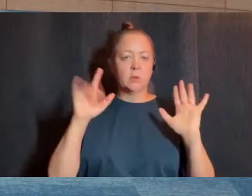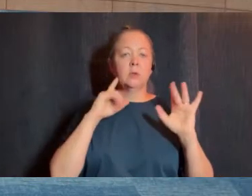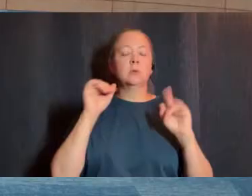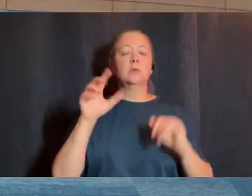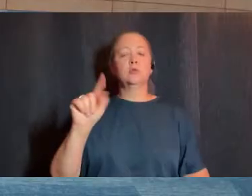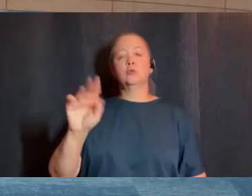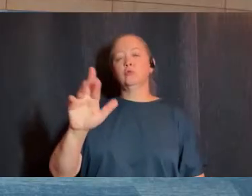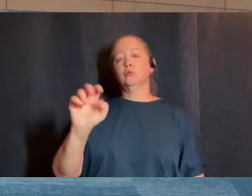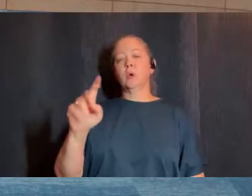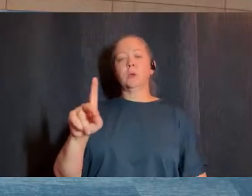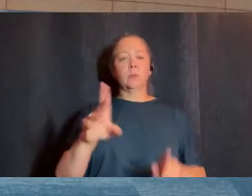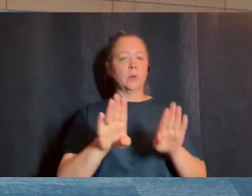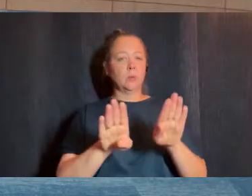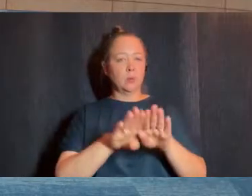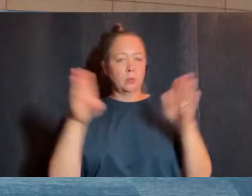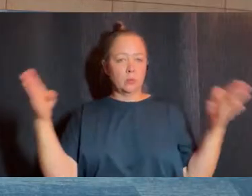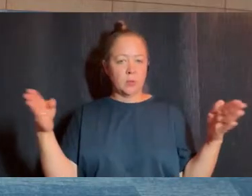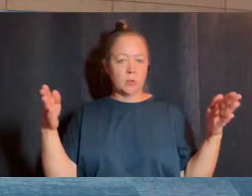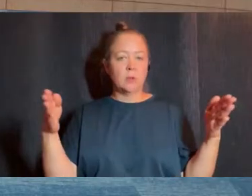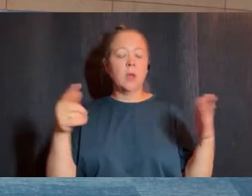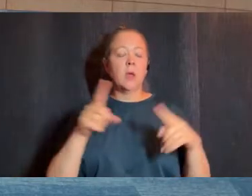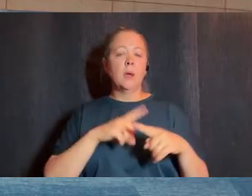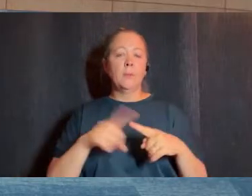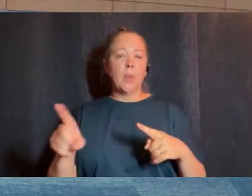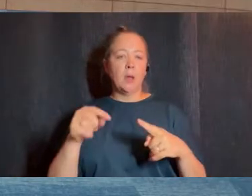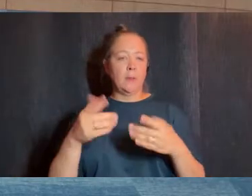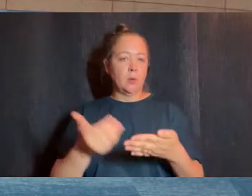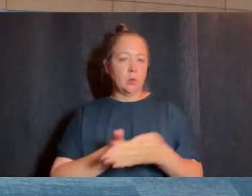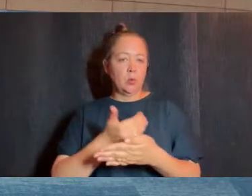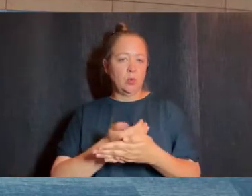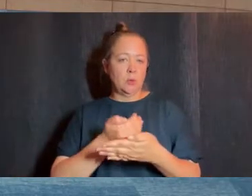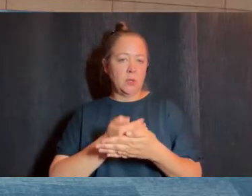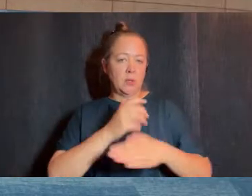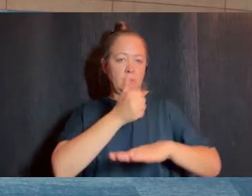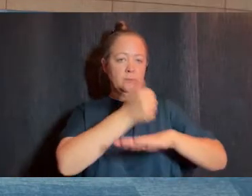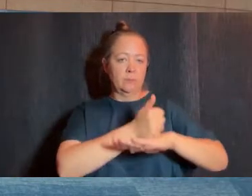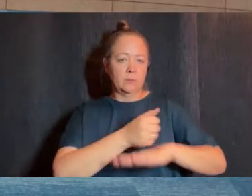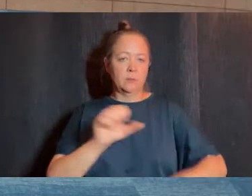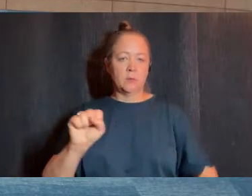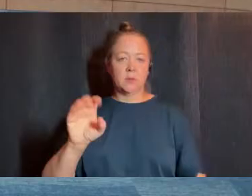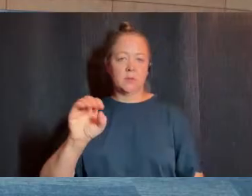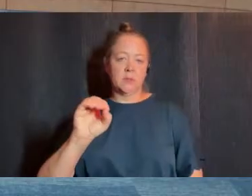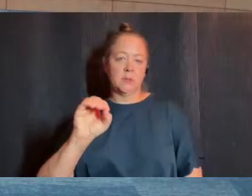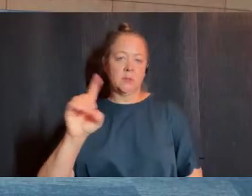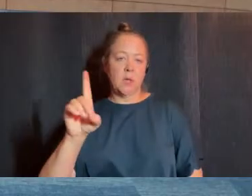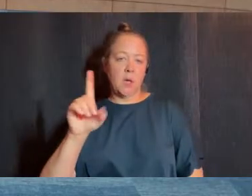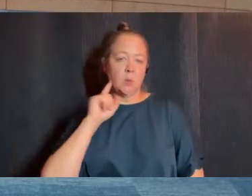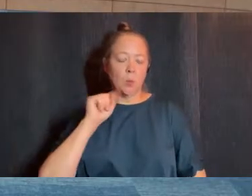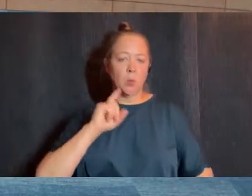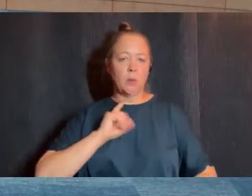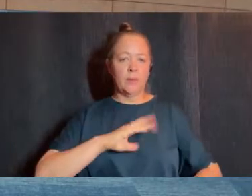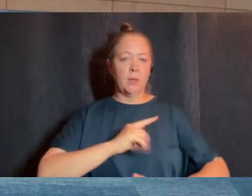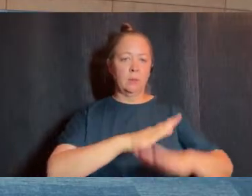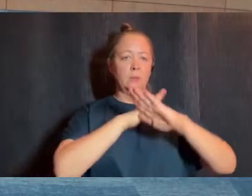the newly placed sod will remain fenced off to protect it until it is established.